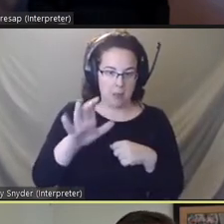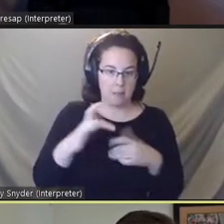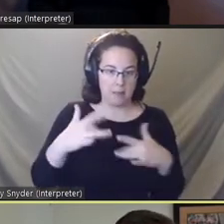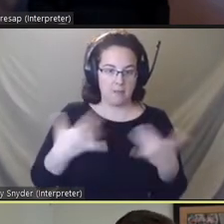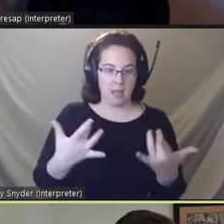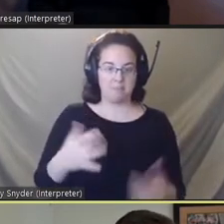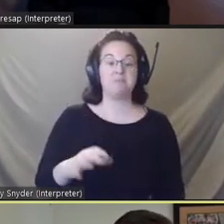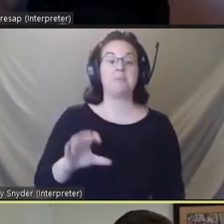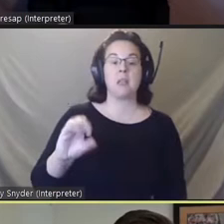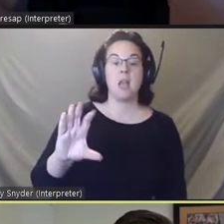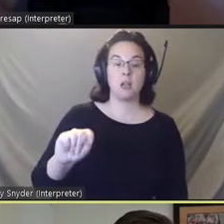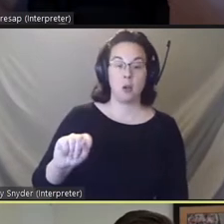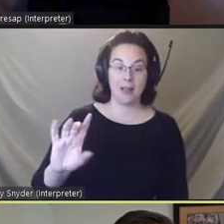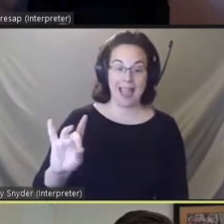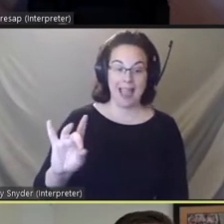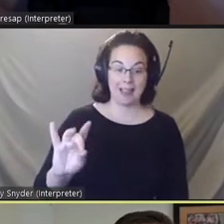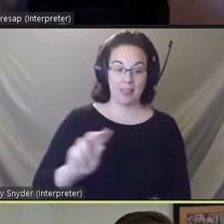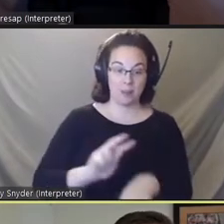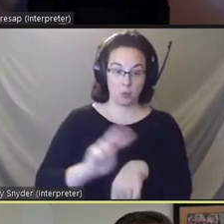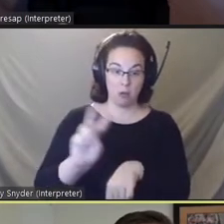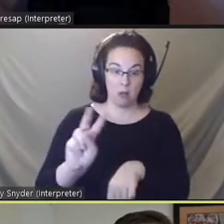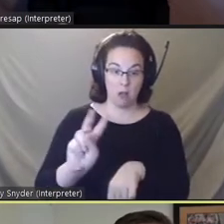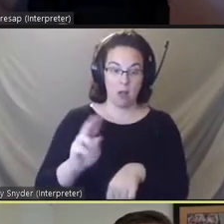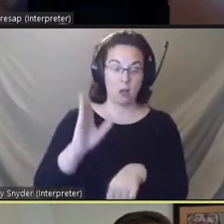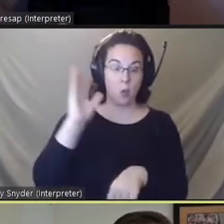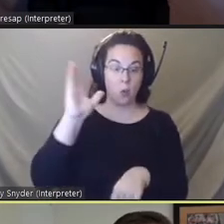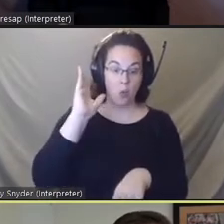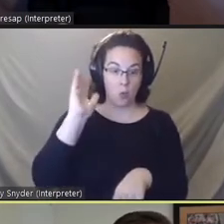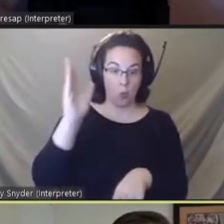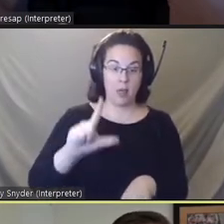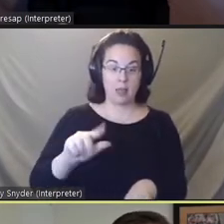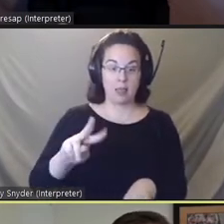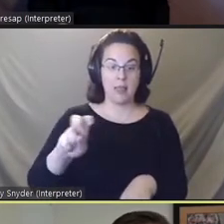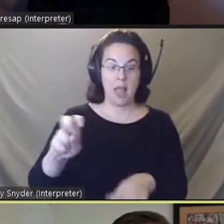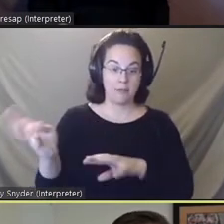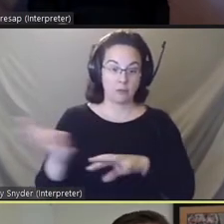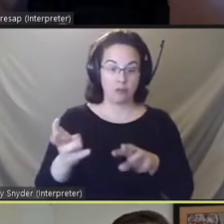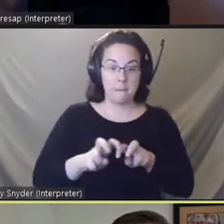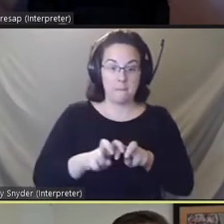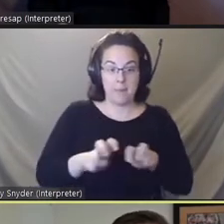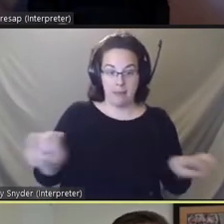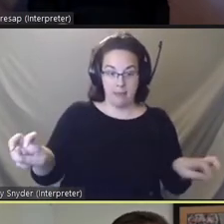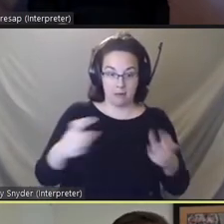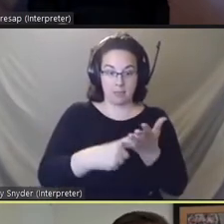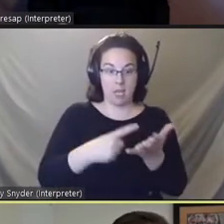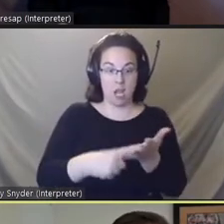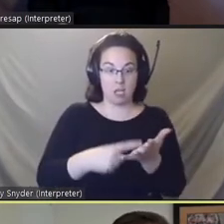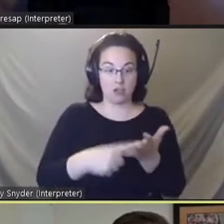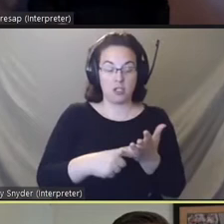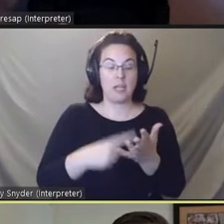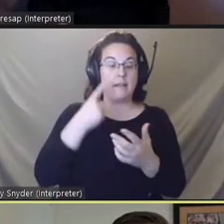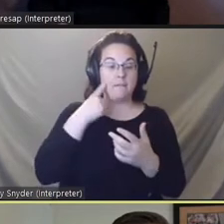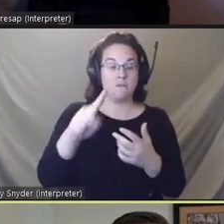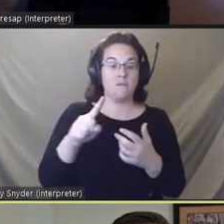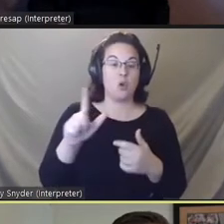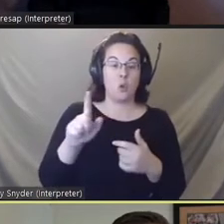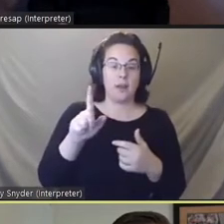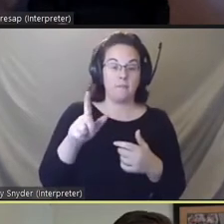2 p.m., the FCC will live stream a panel discussion to mark the 10th anniversary of the 21st